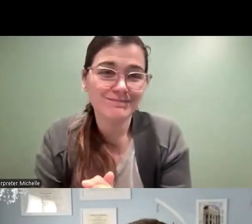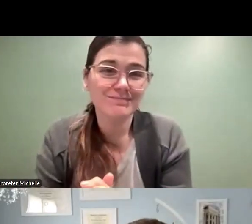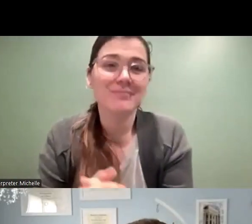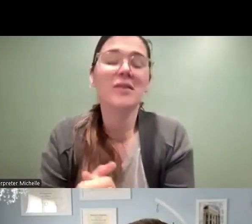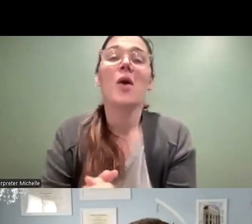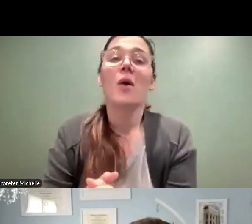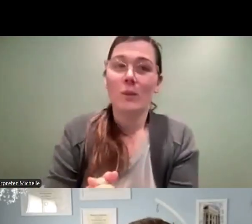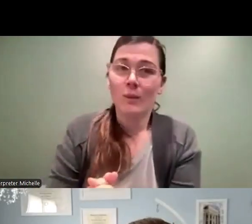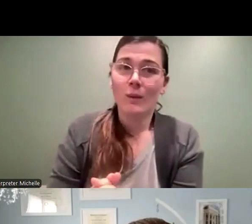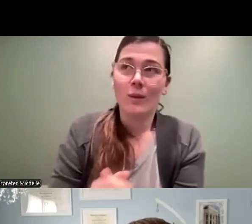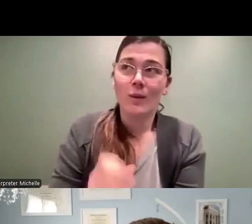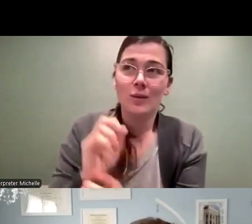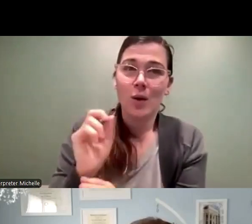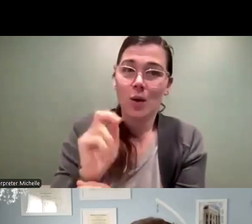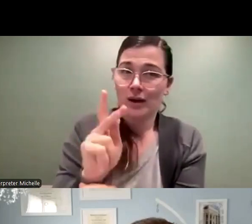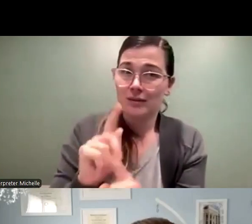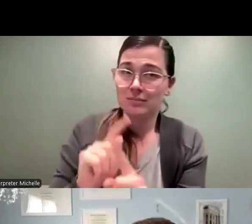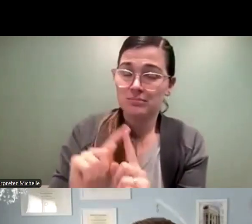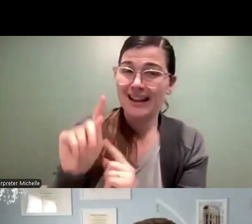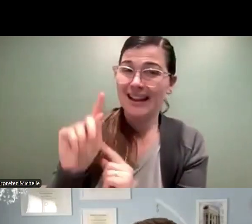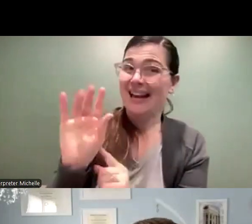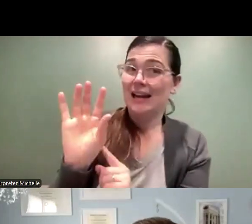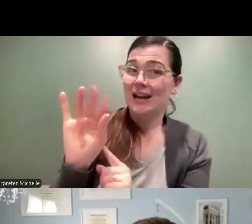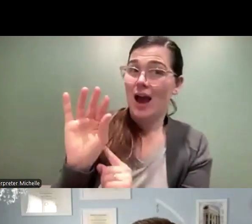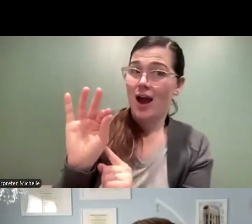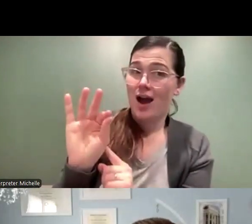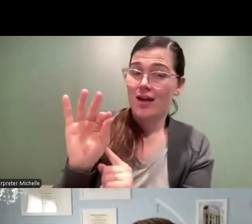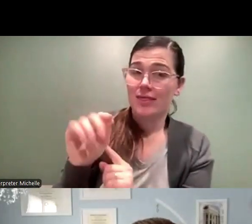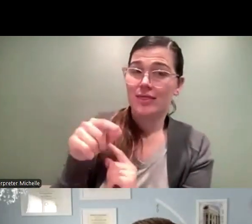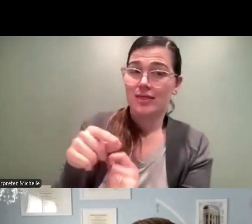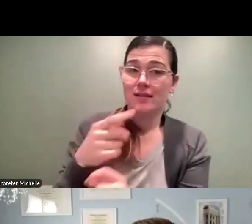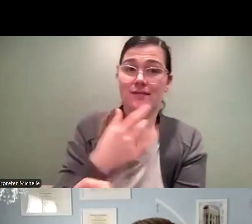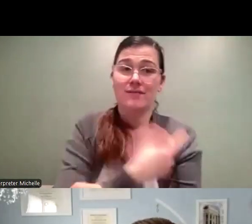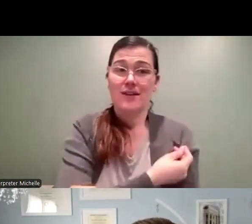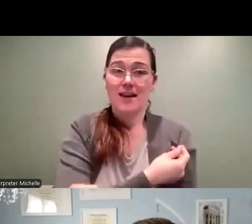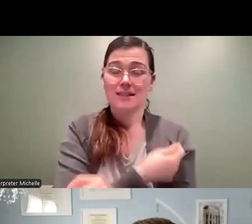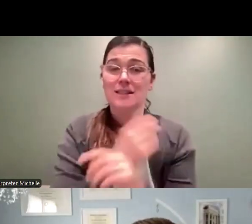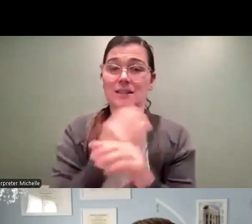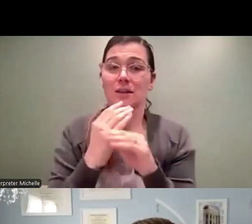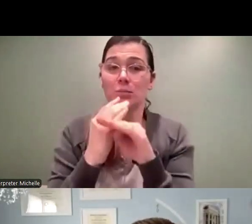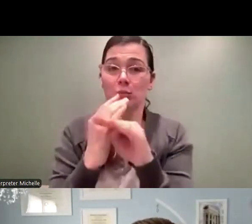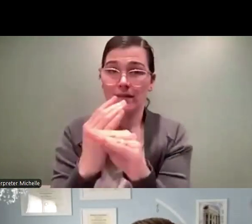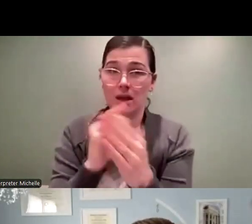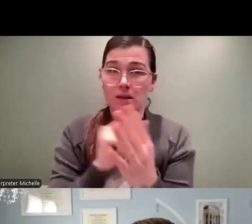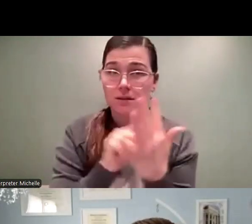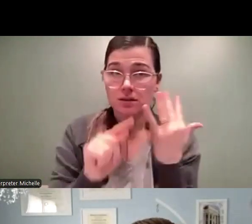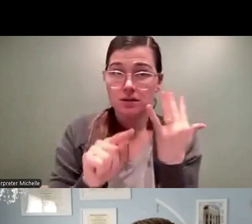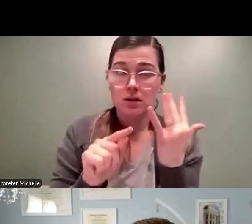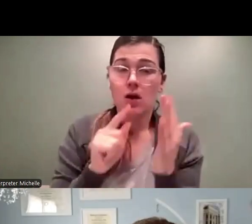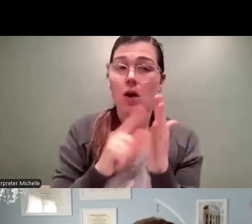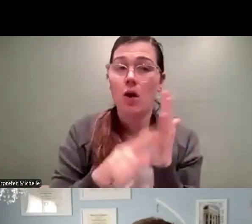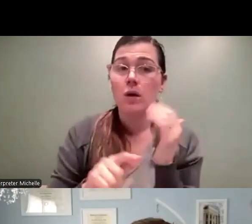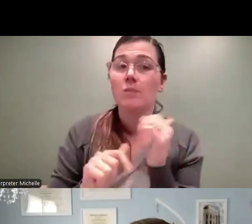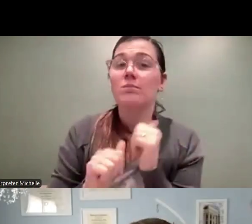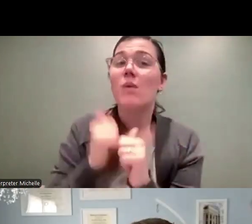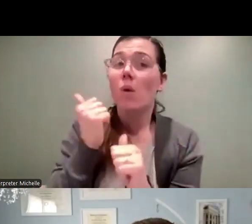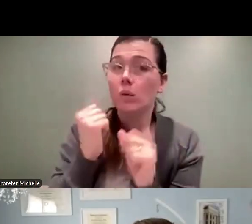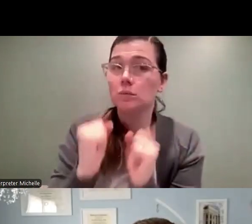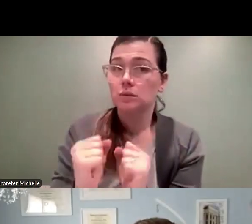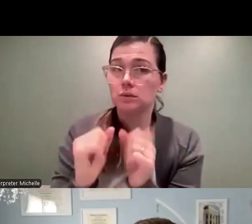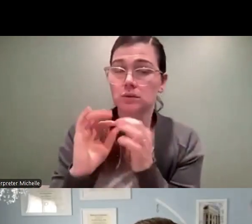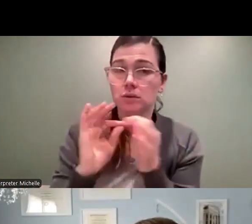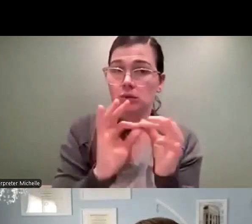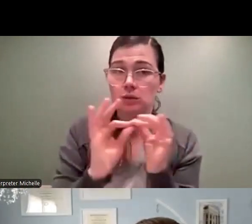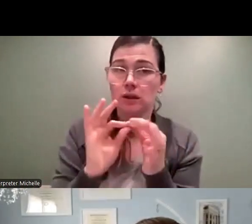Okay, but the 19 or the 9 that it prevents are the ones that are most associated with risk for